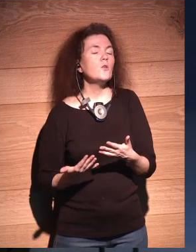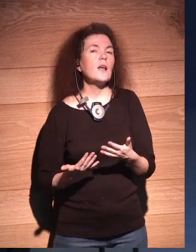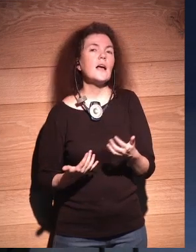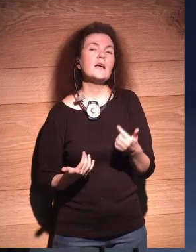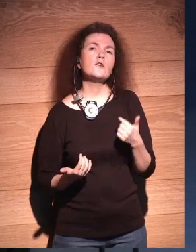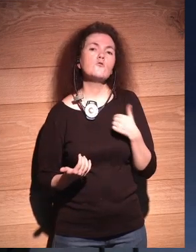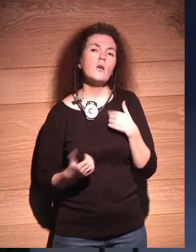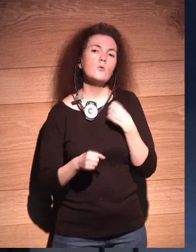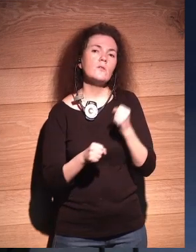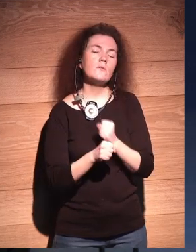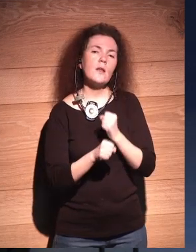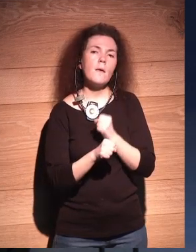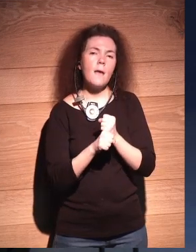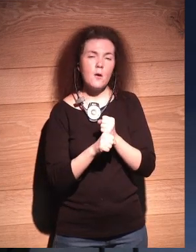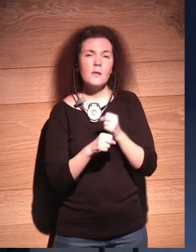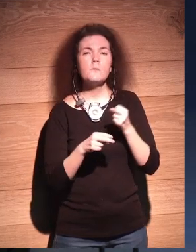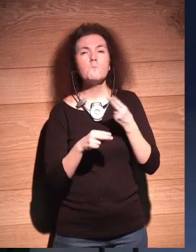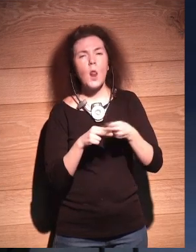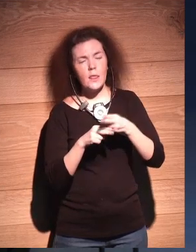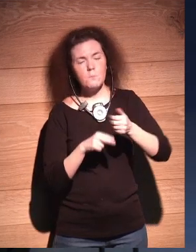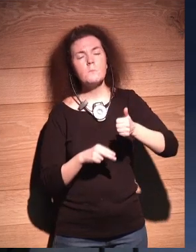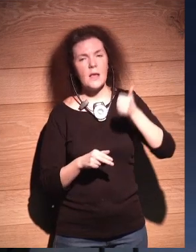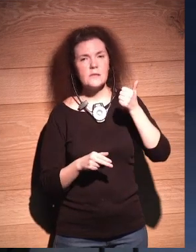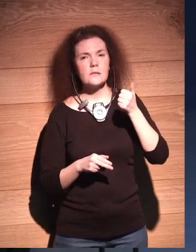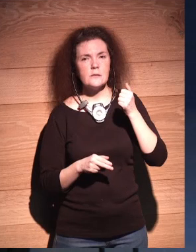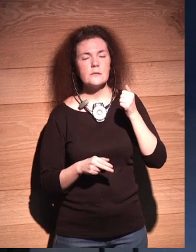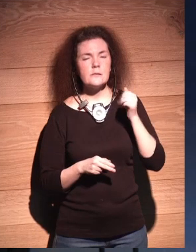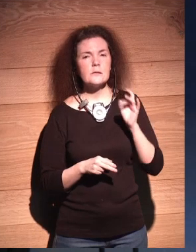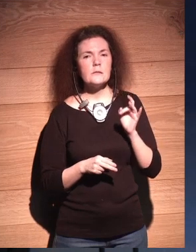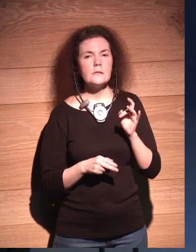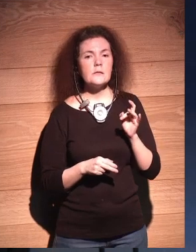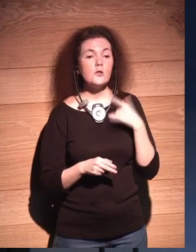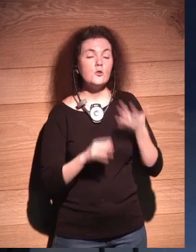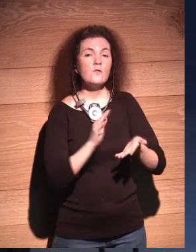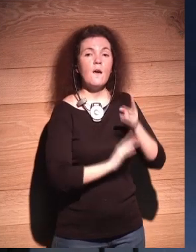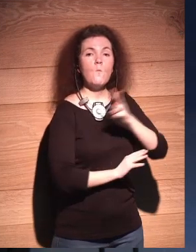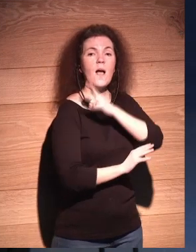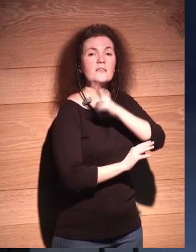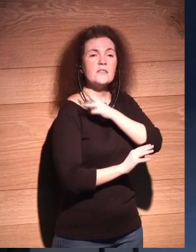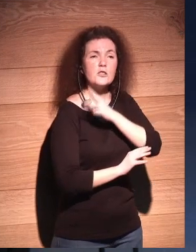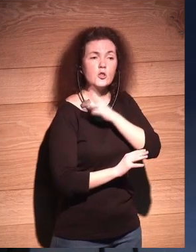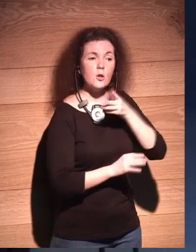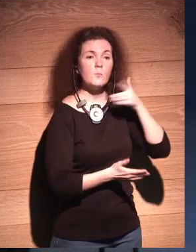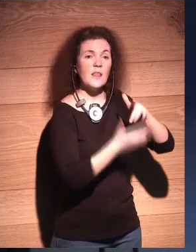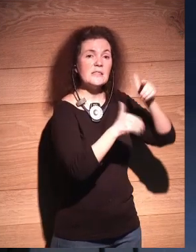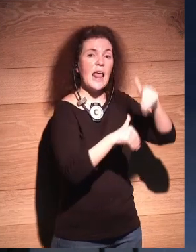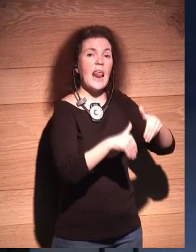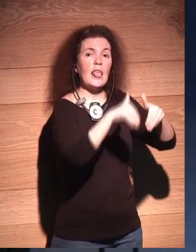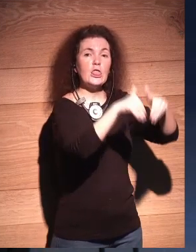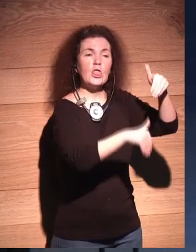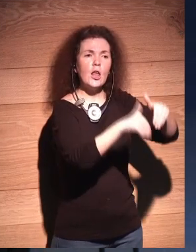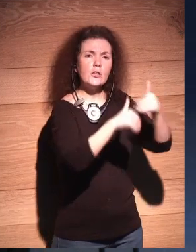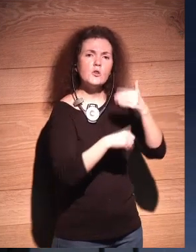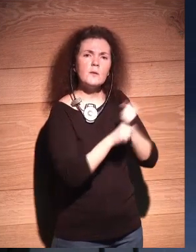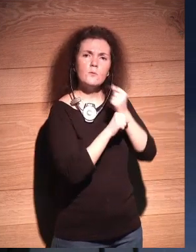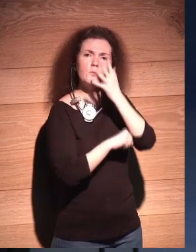Washington D.C. In the next election. So I am taking that very seriously. What I'm trying to do at